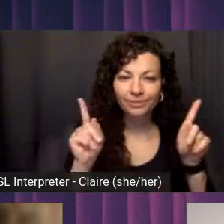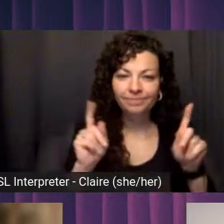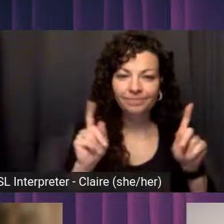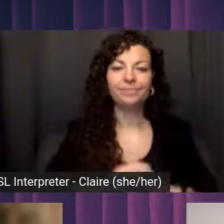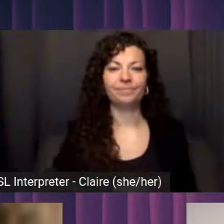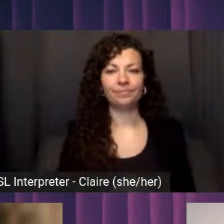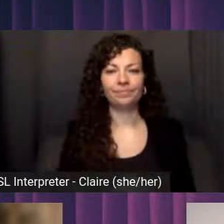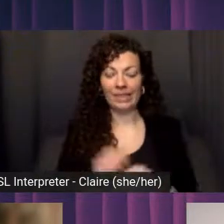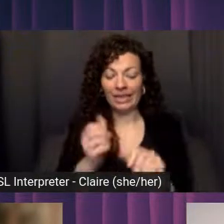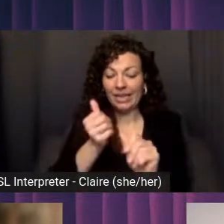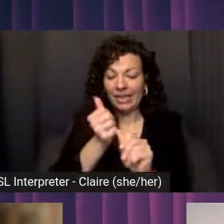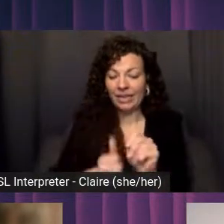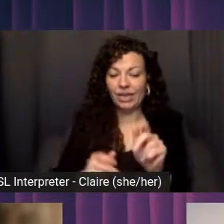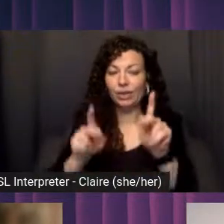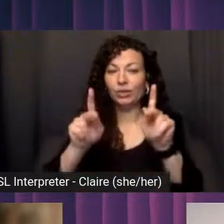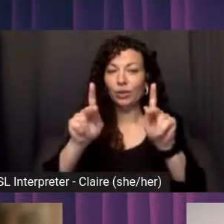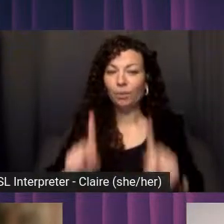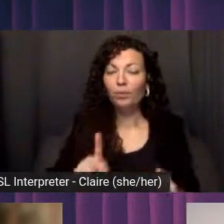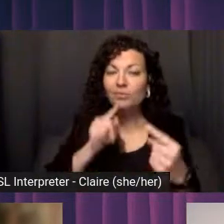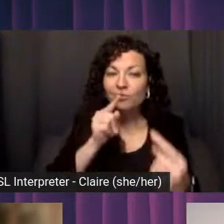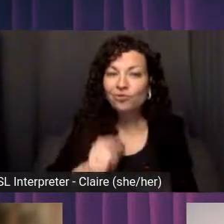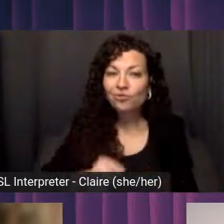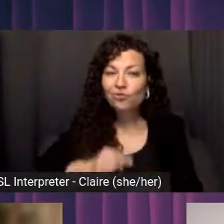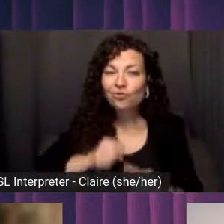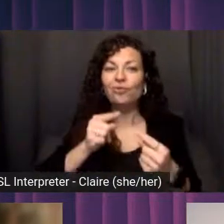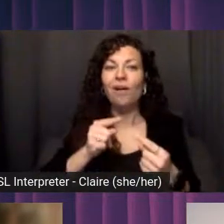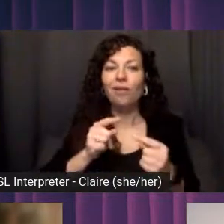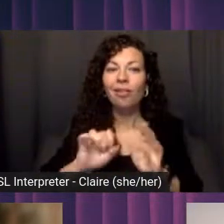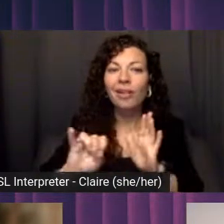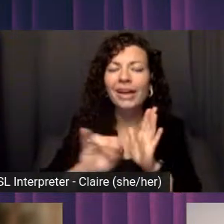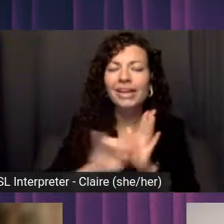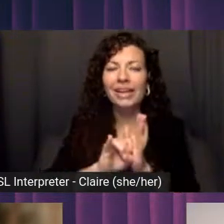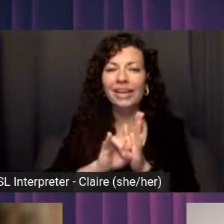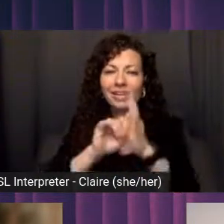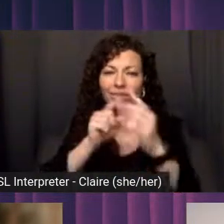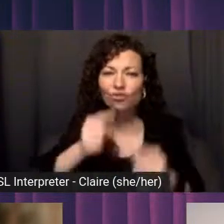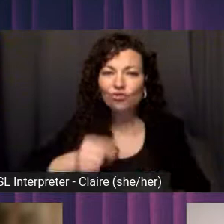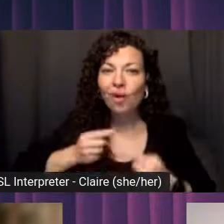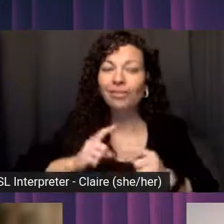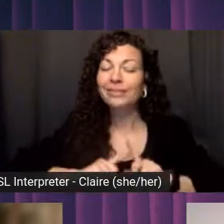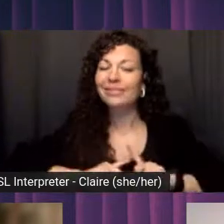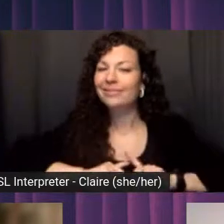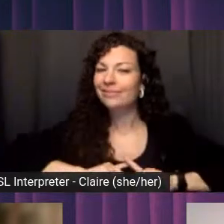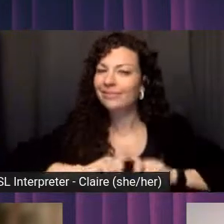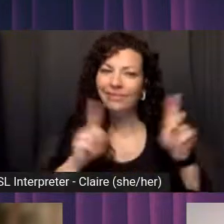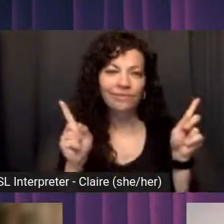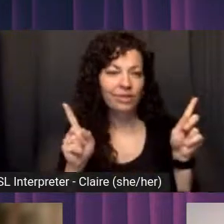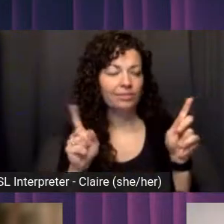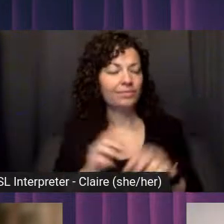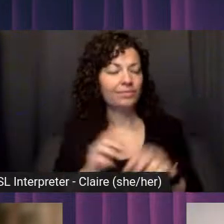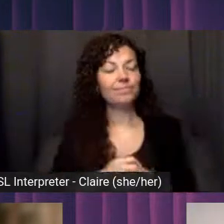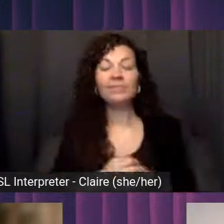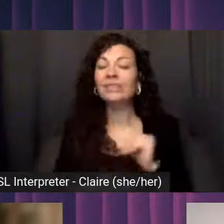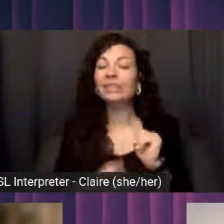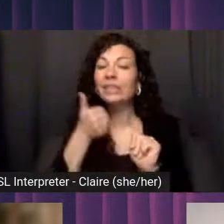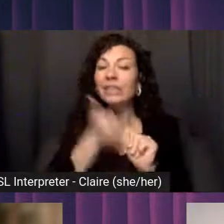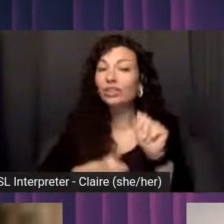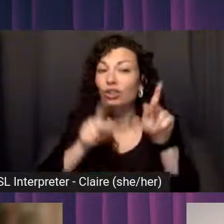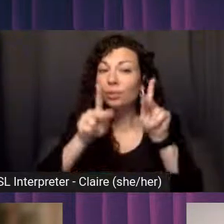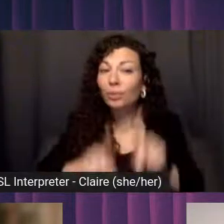is not going to be the same as another person's dysphoria. And their goals are not going to be the same.